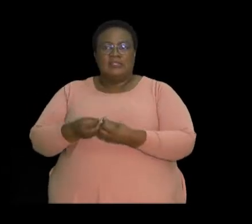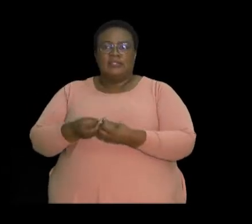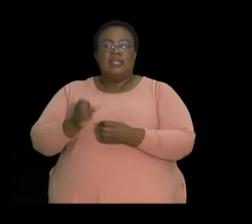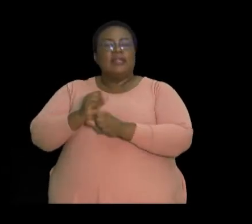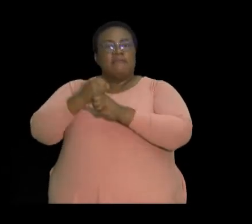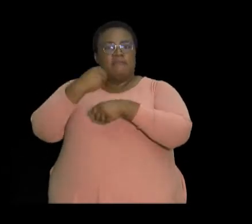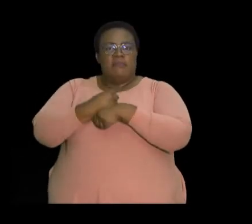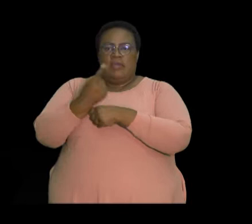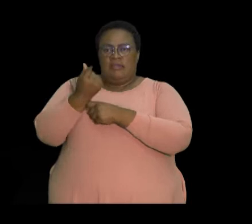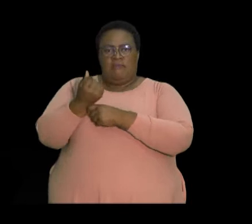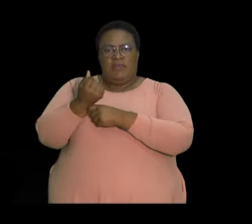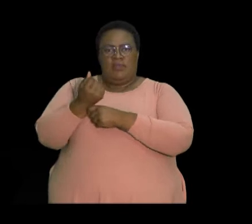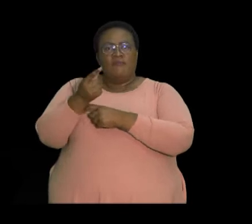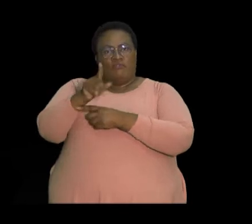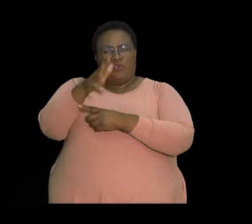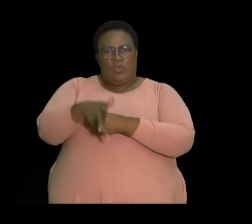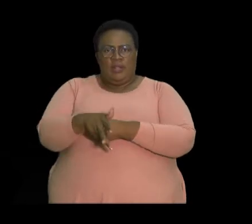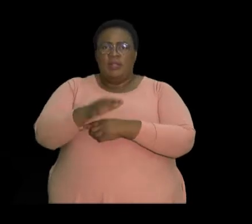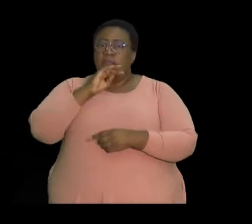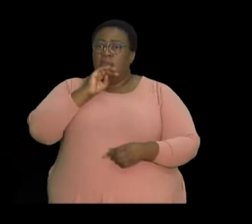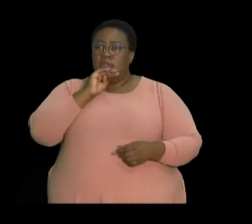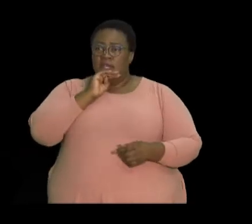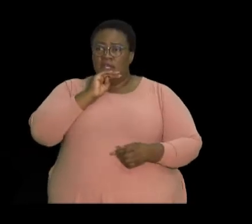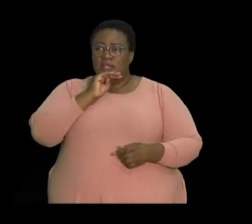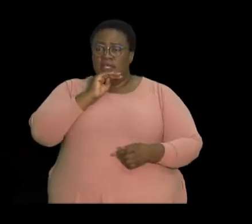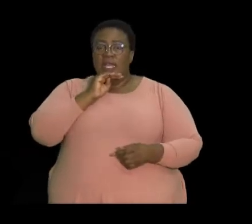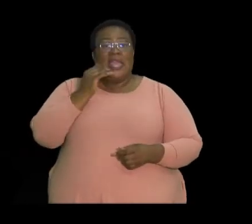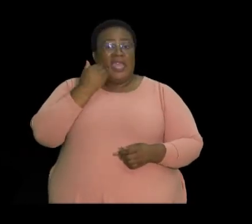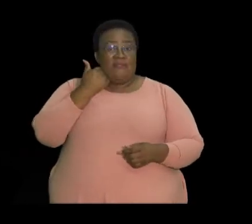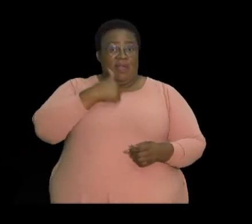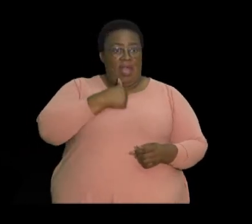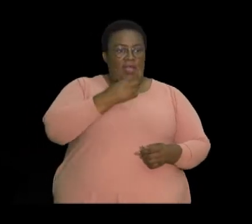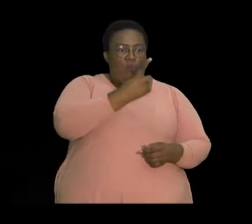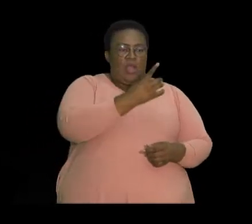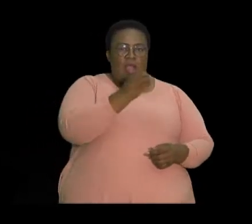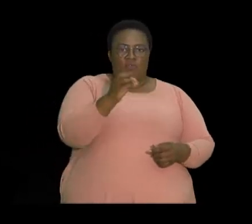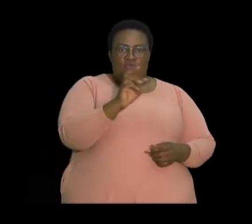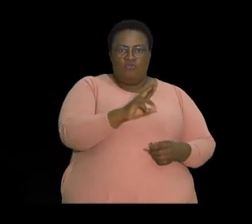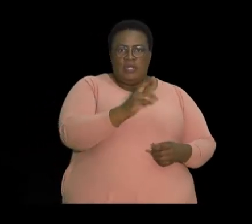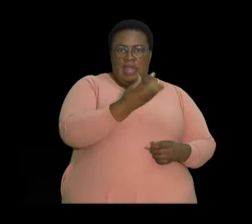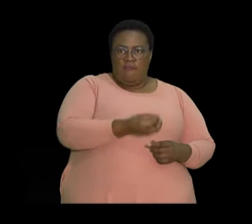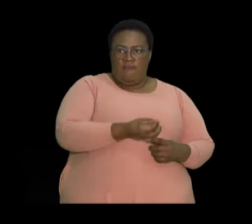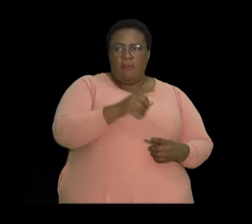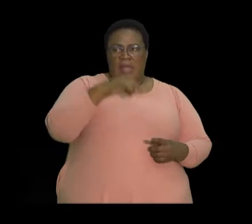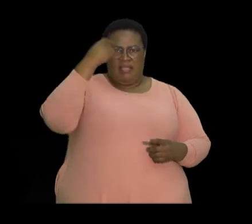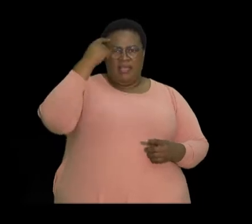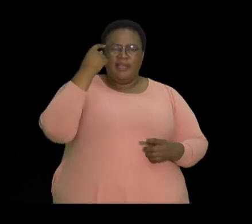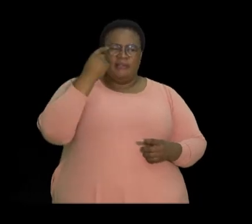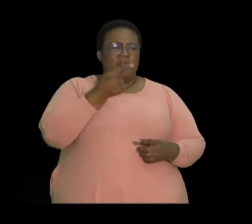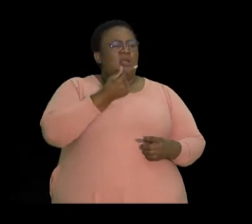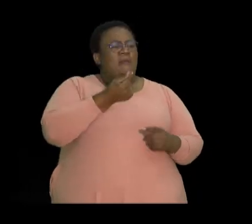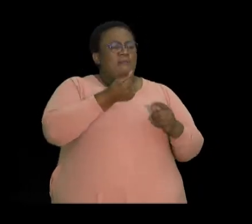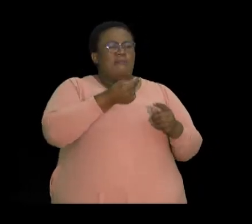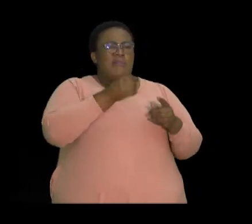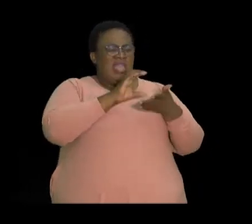for you. Make money for you, meaning if I have 100 Rands, I need to think about a type of investment that